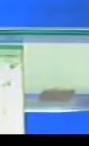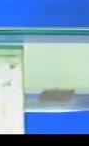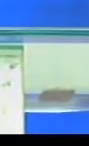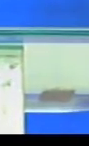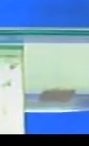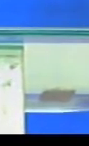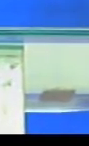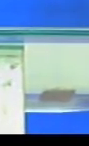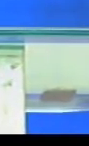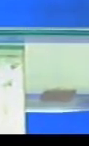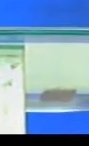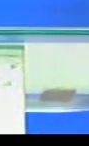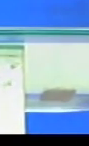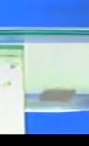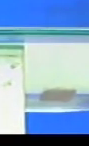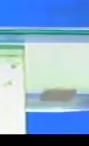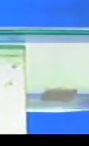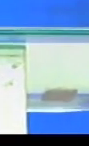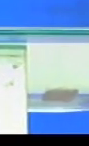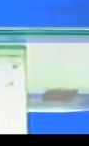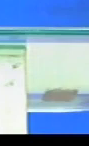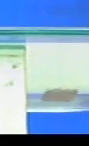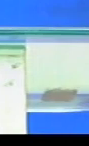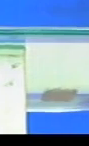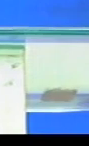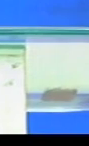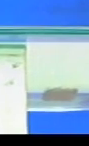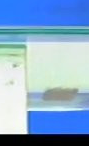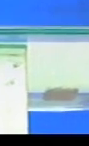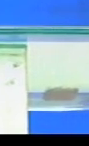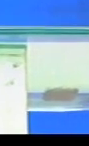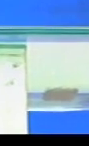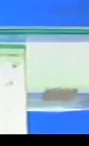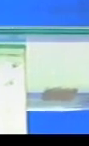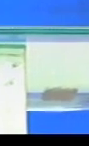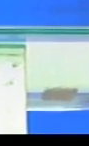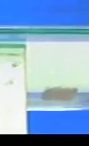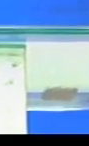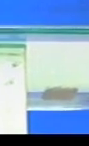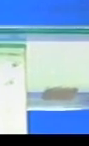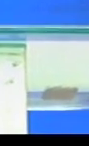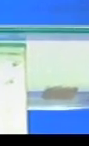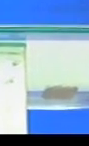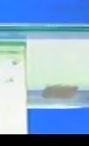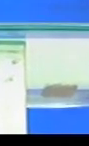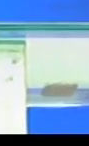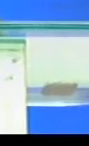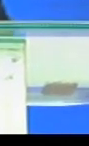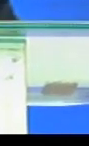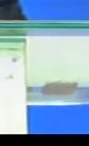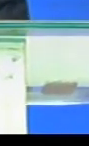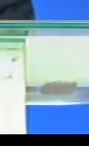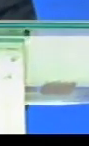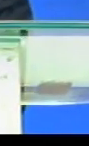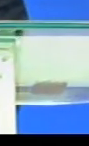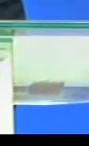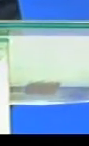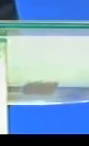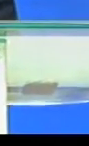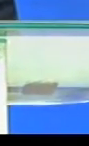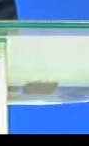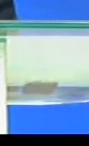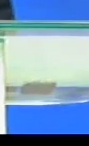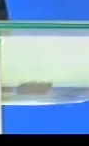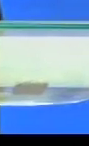here. We thank you for all the ministrations we have got. And we're asking, Lord, you confirm your word